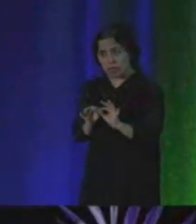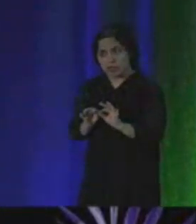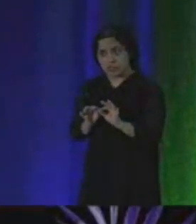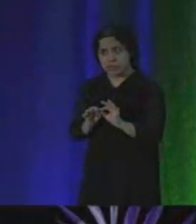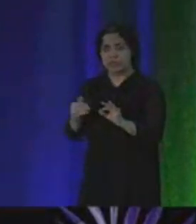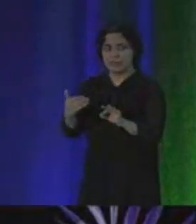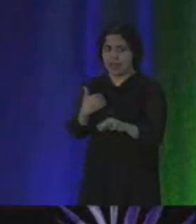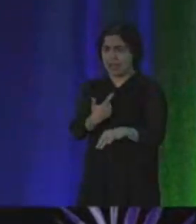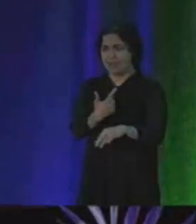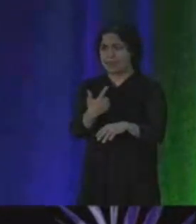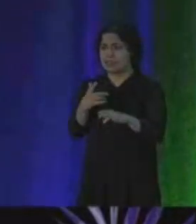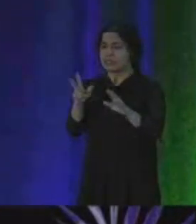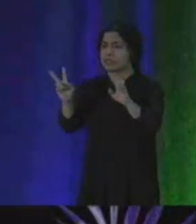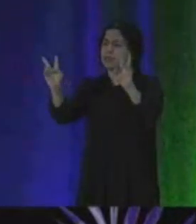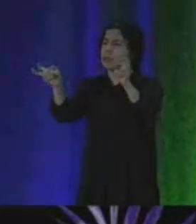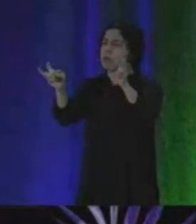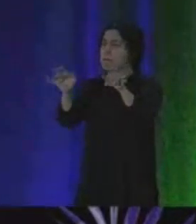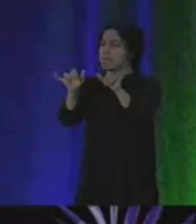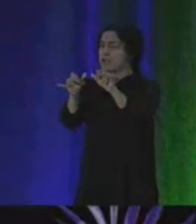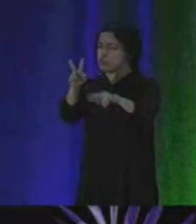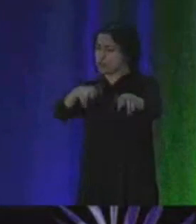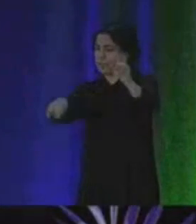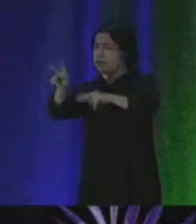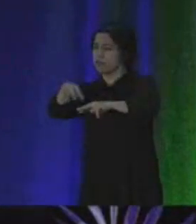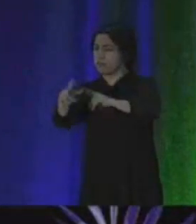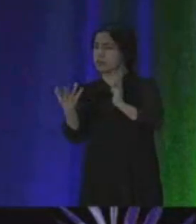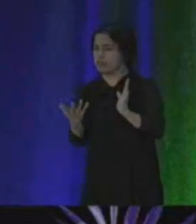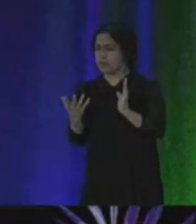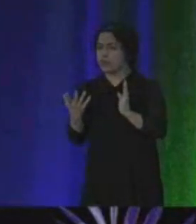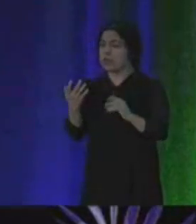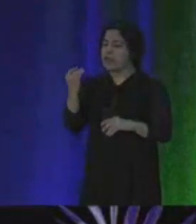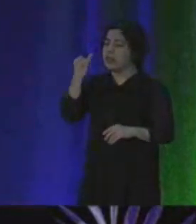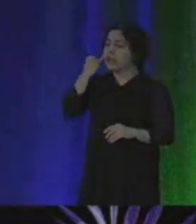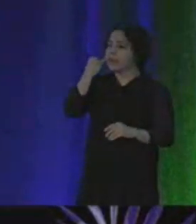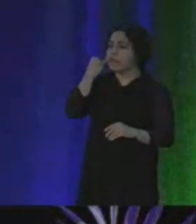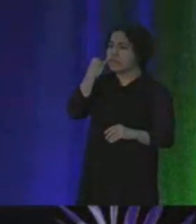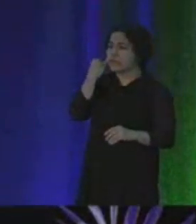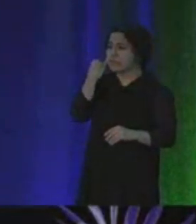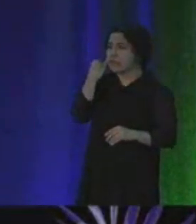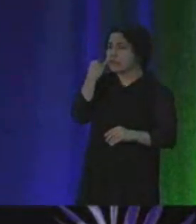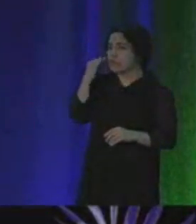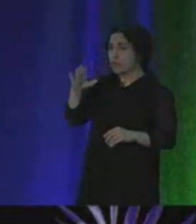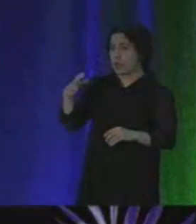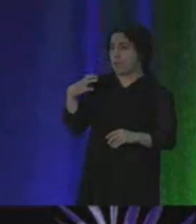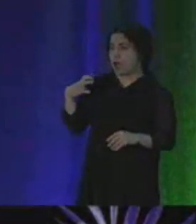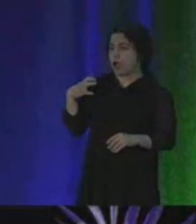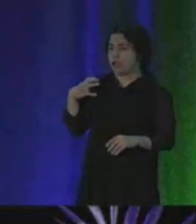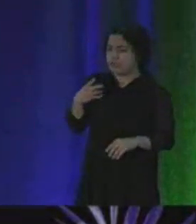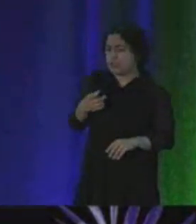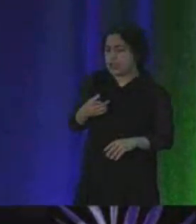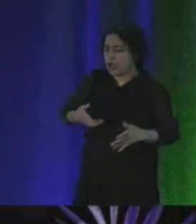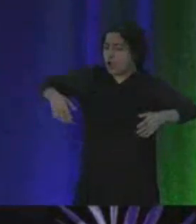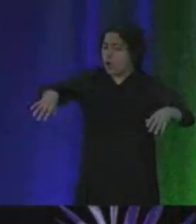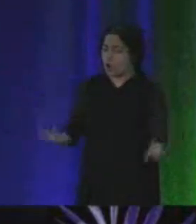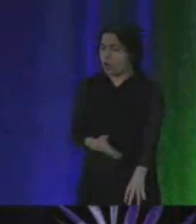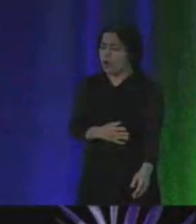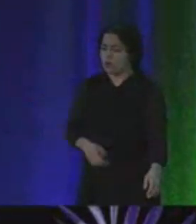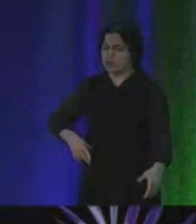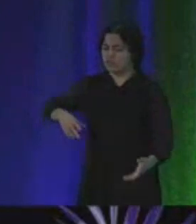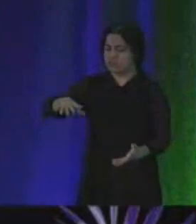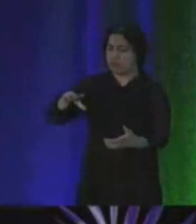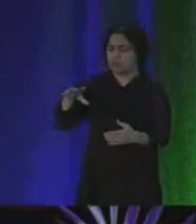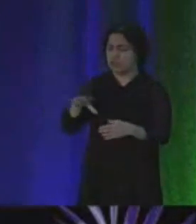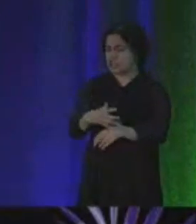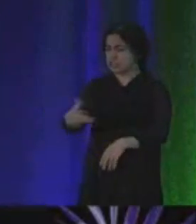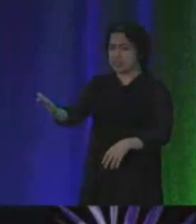have these measurements. If your boss is like, "Oh, the shit is slow," and then